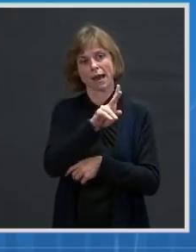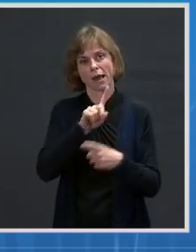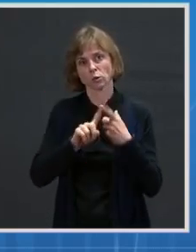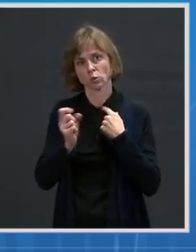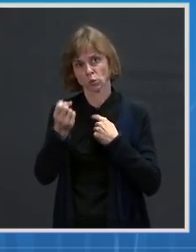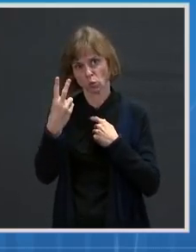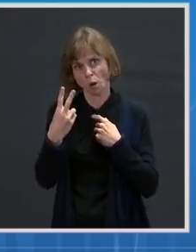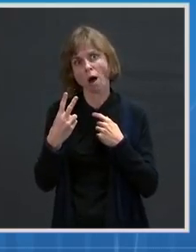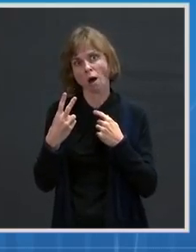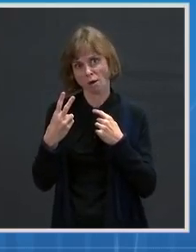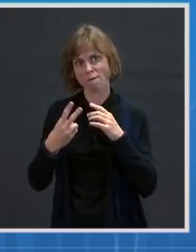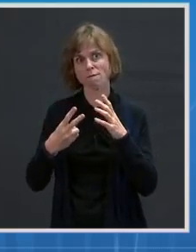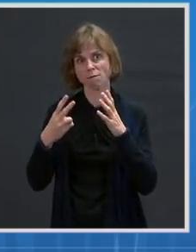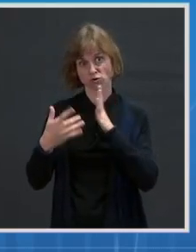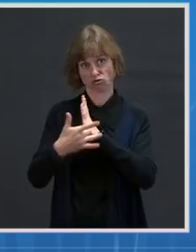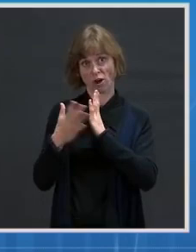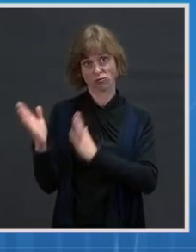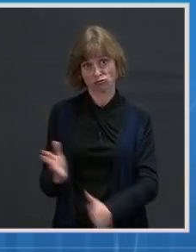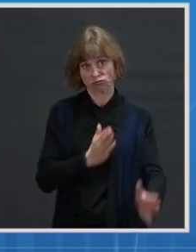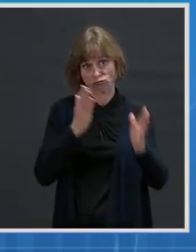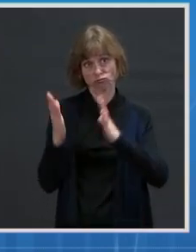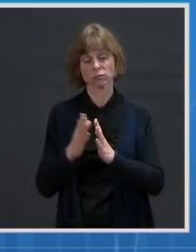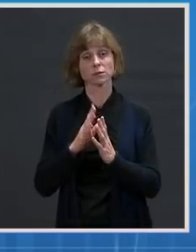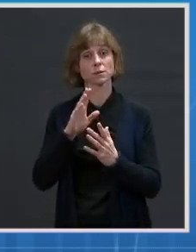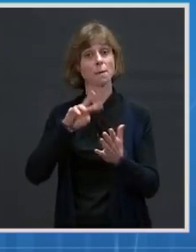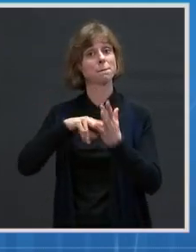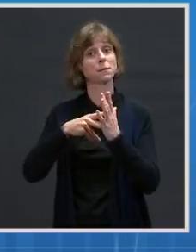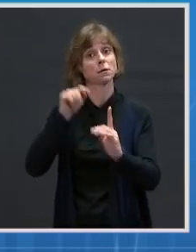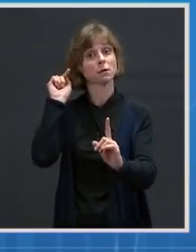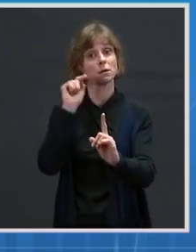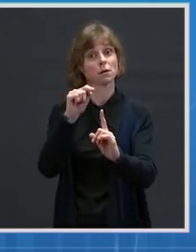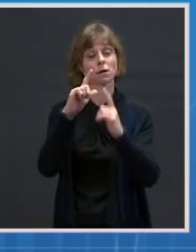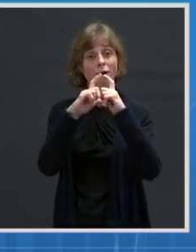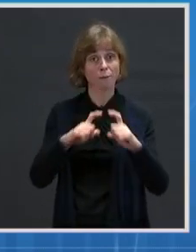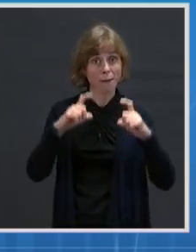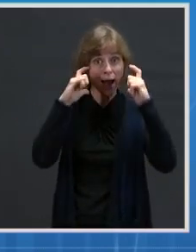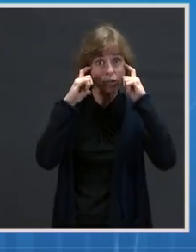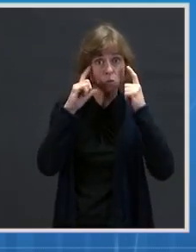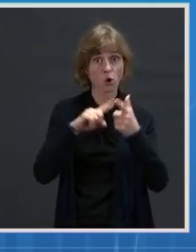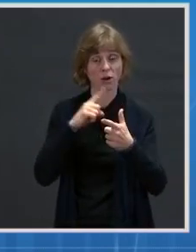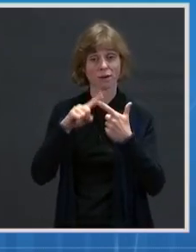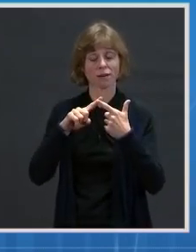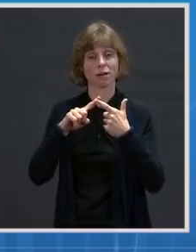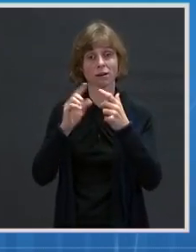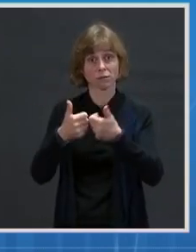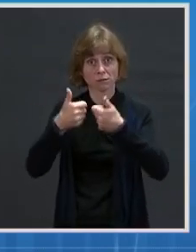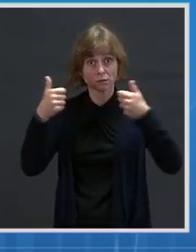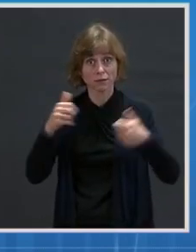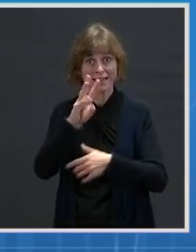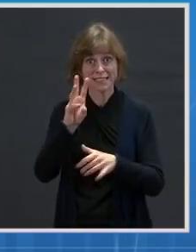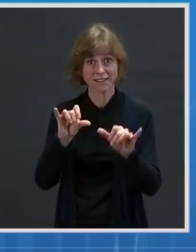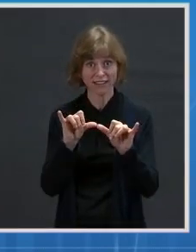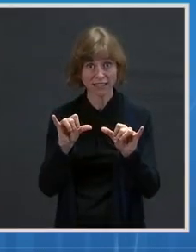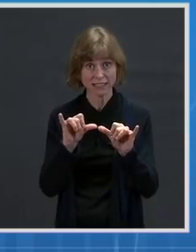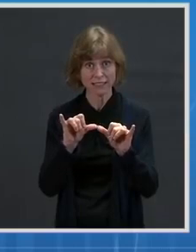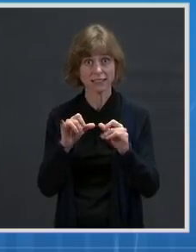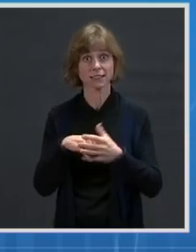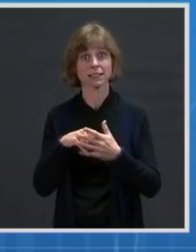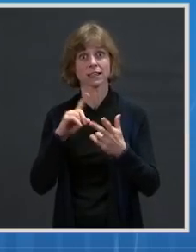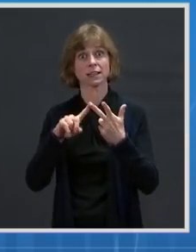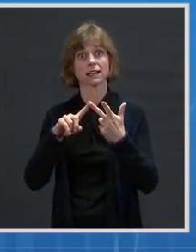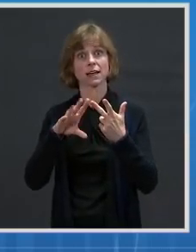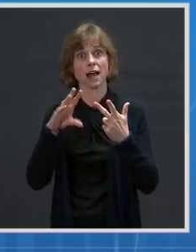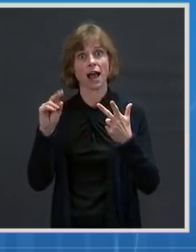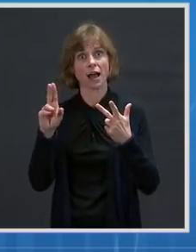strategy. In particular, universal mask wearing, physical distancing of at least 6 feet, and using cohorting or